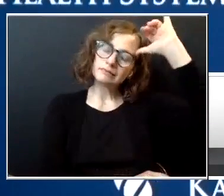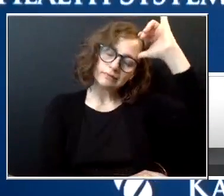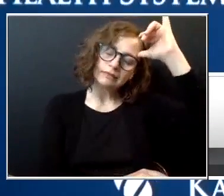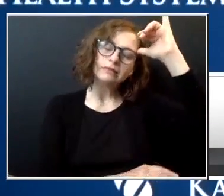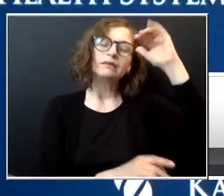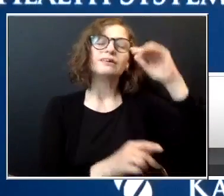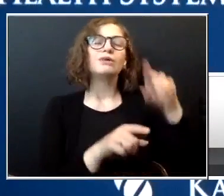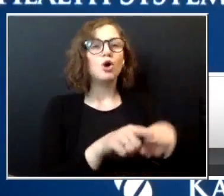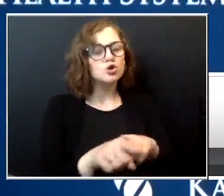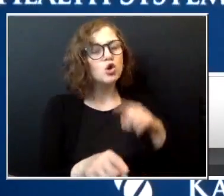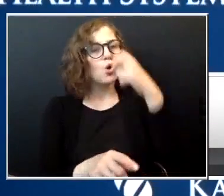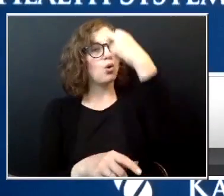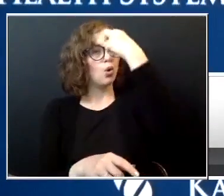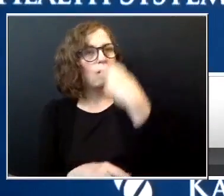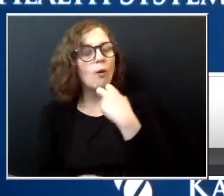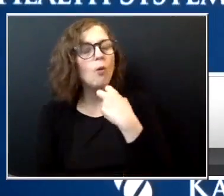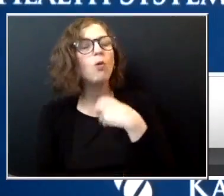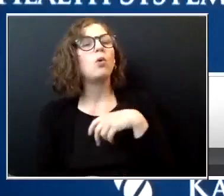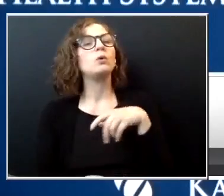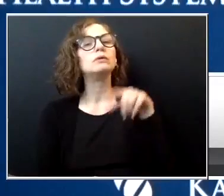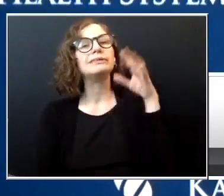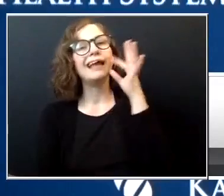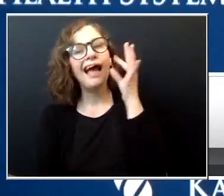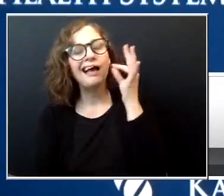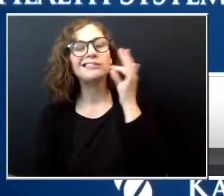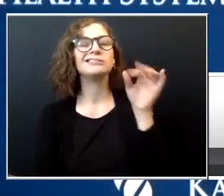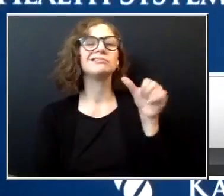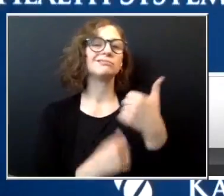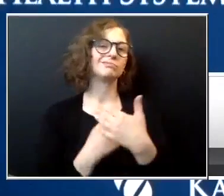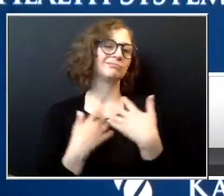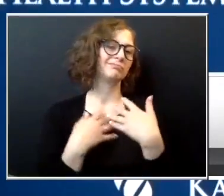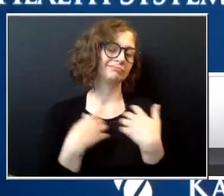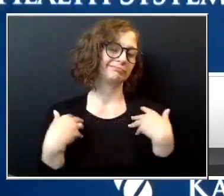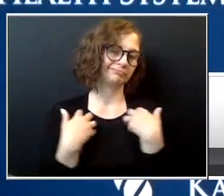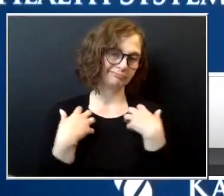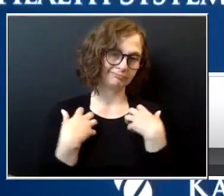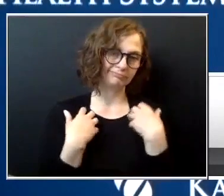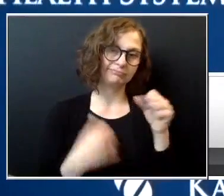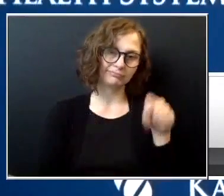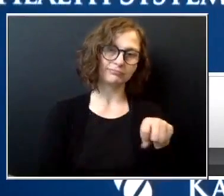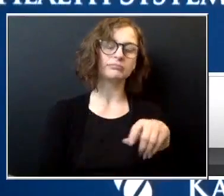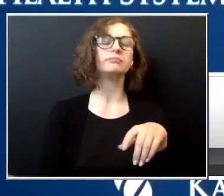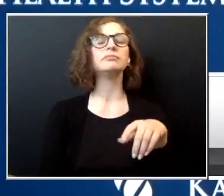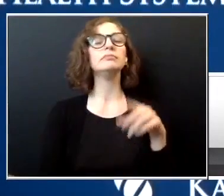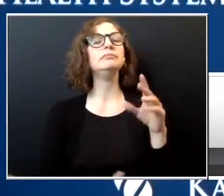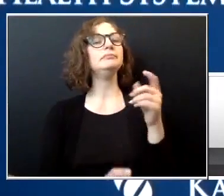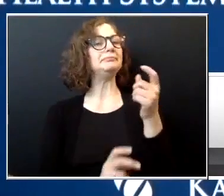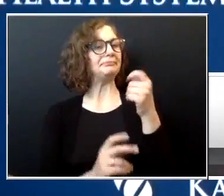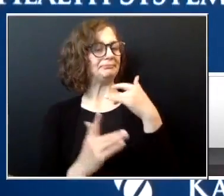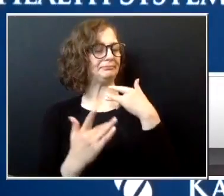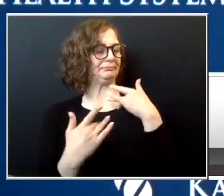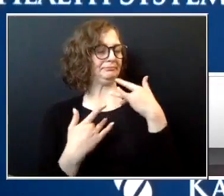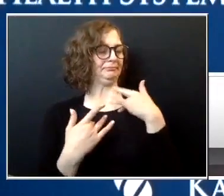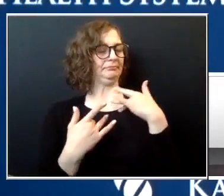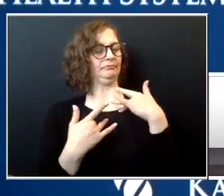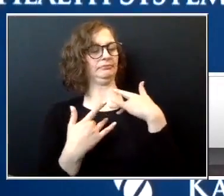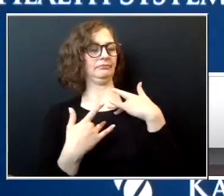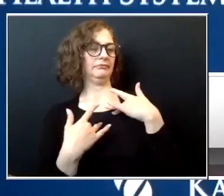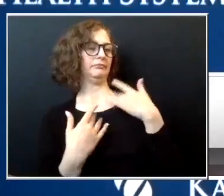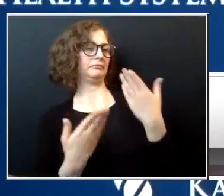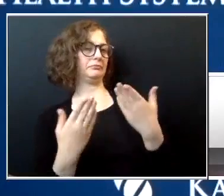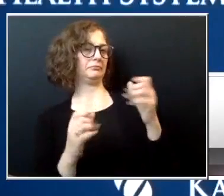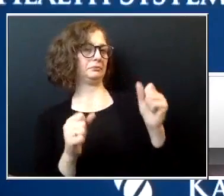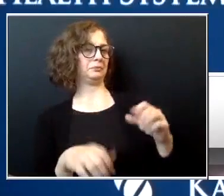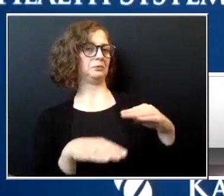and other animals as well. There is a concern that it could have more infections